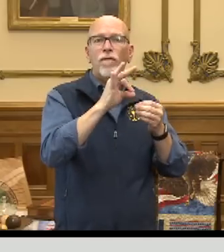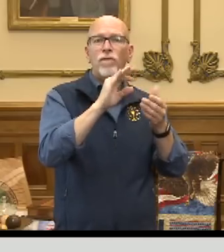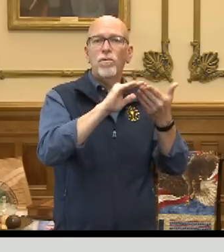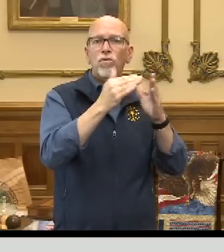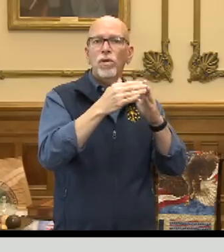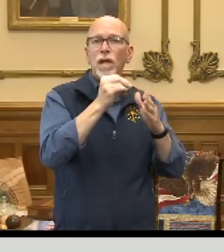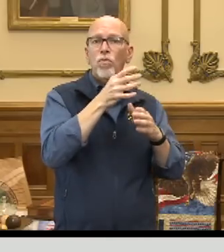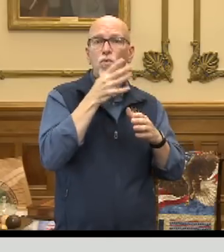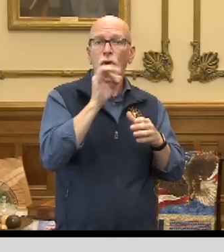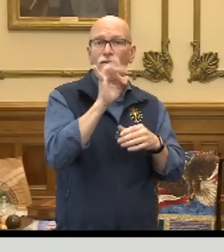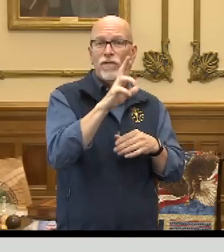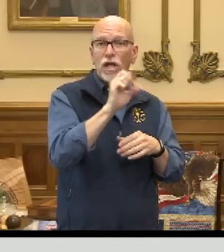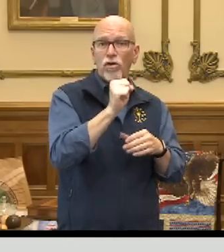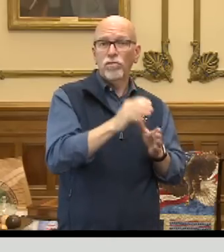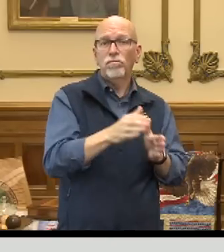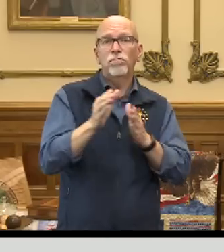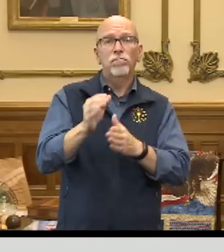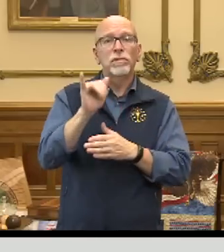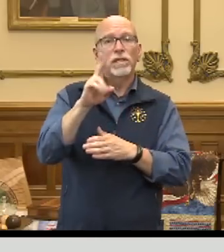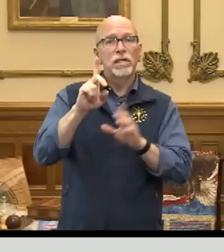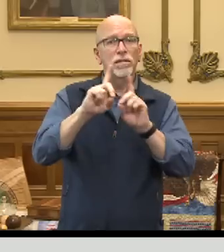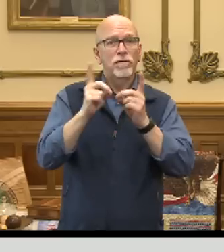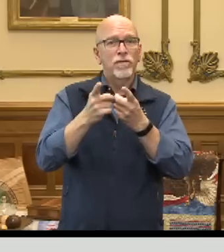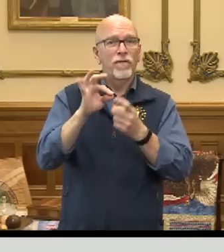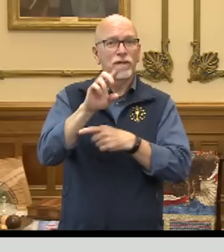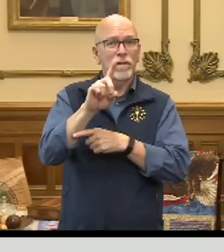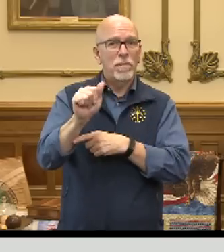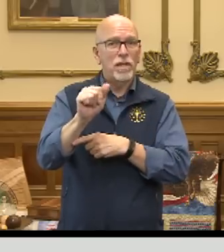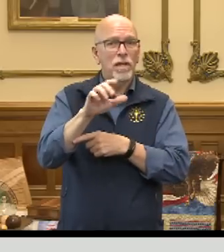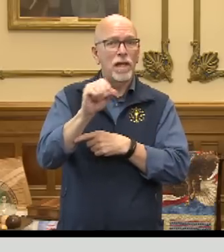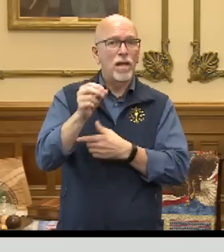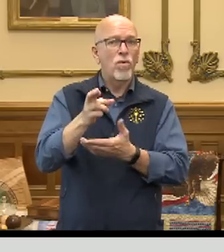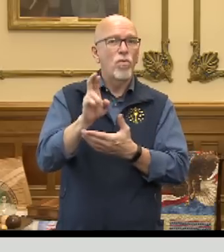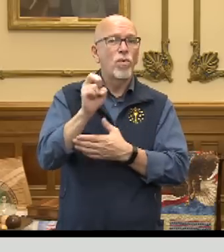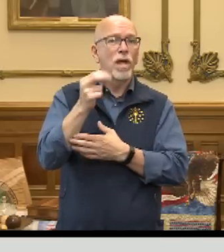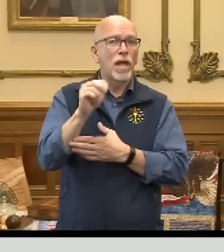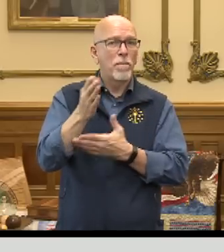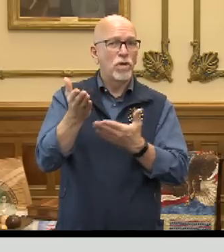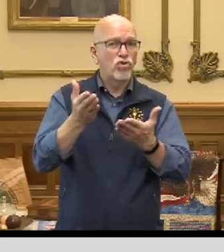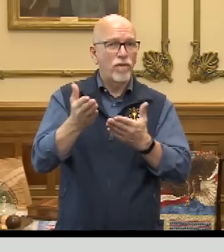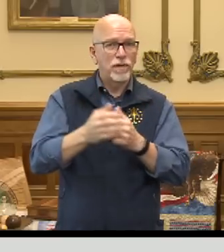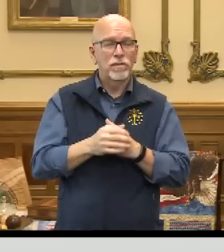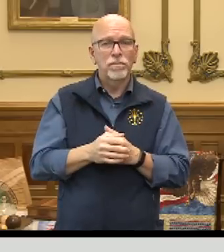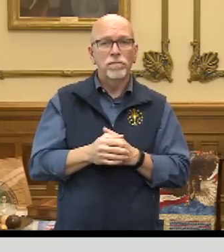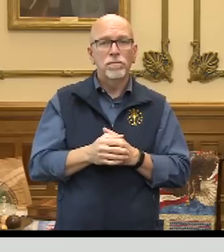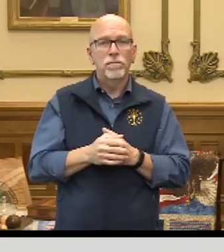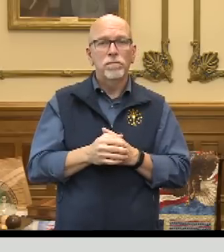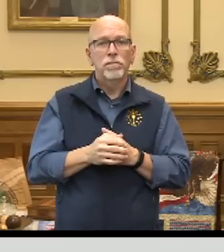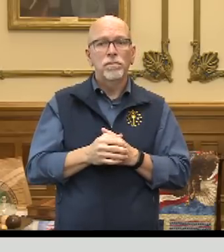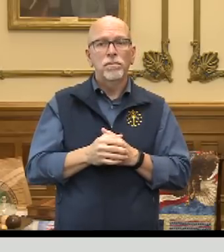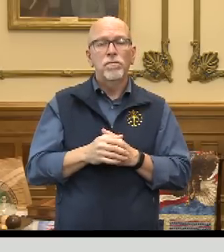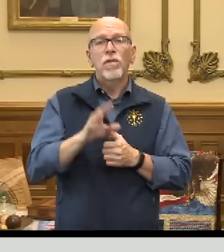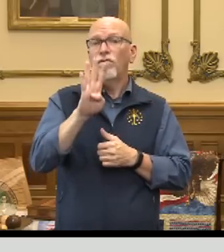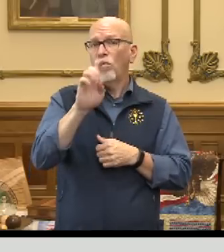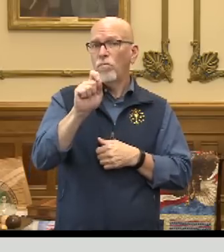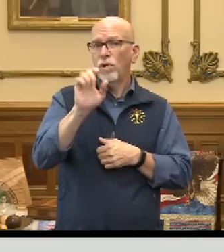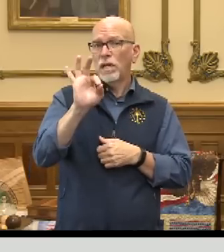Rural Affairs and the Indiana Division of Disability and Rehabilitative Services.